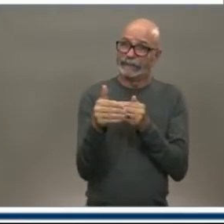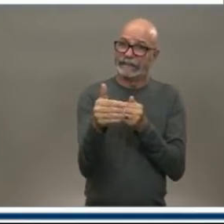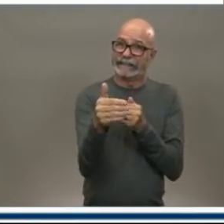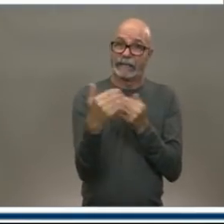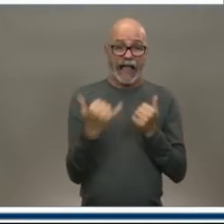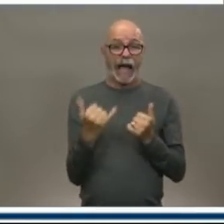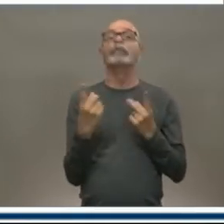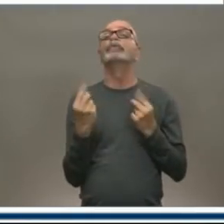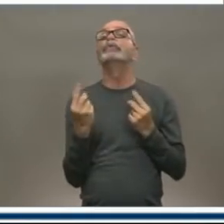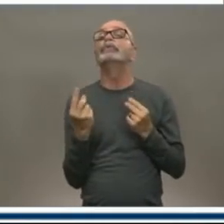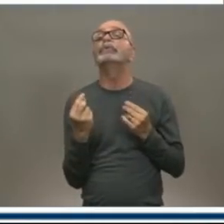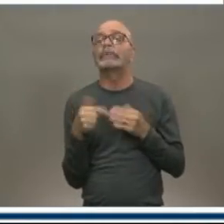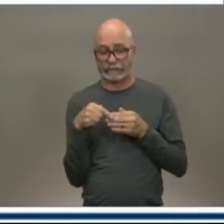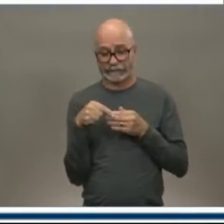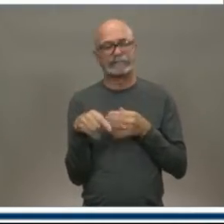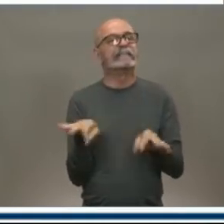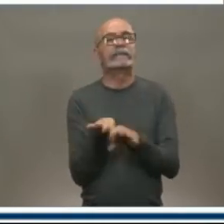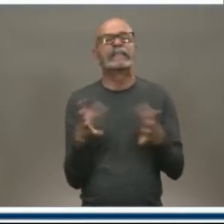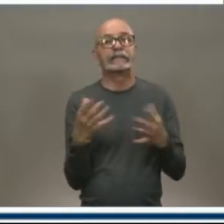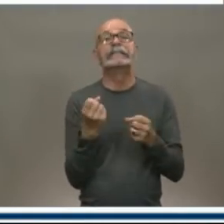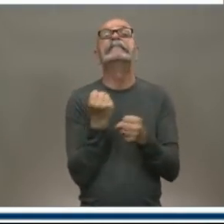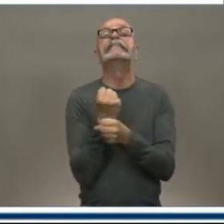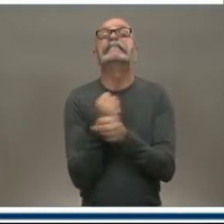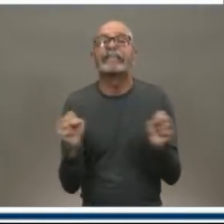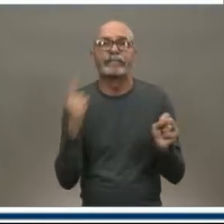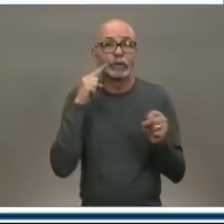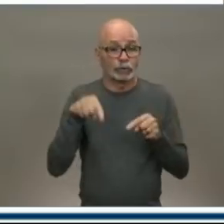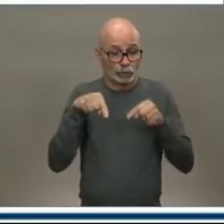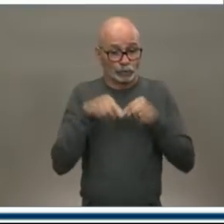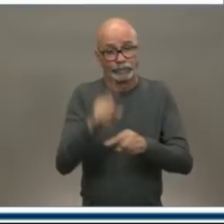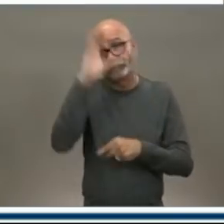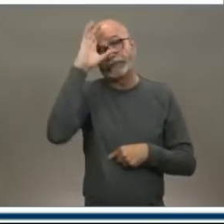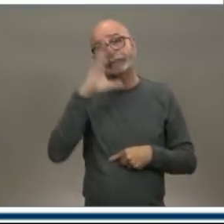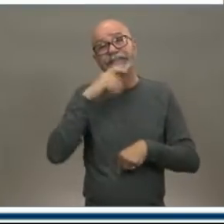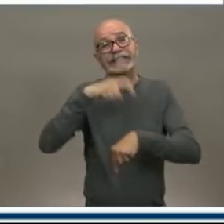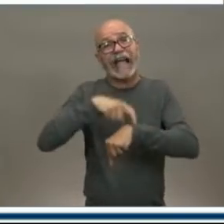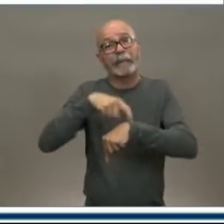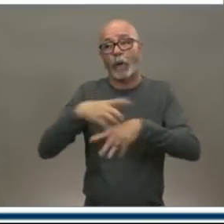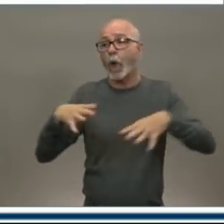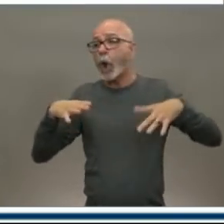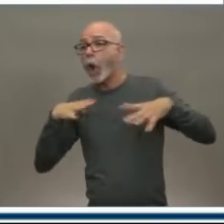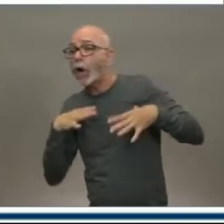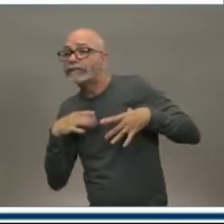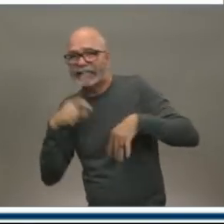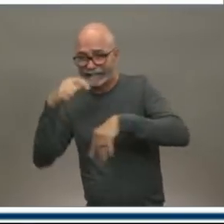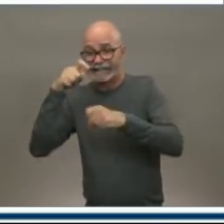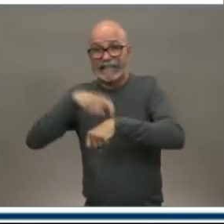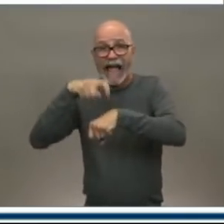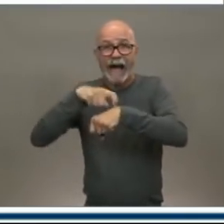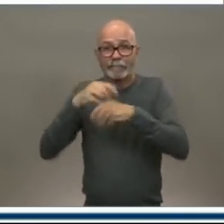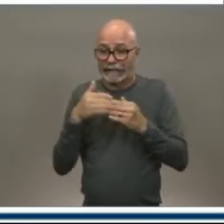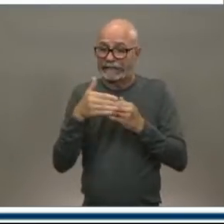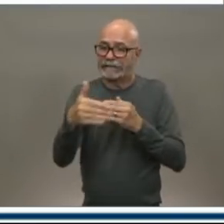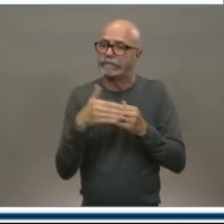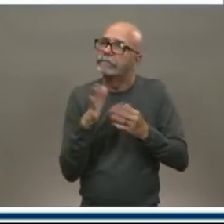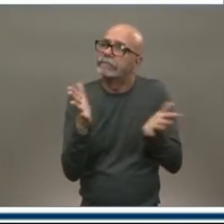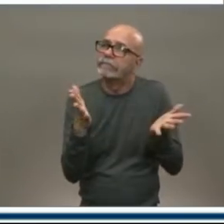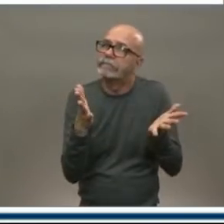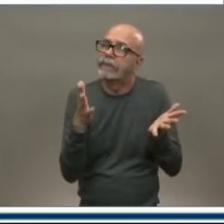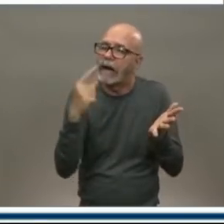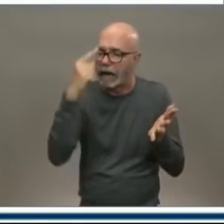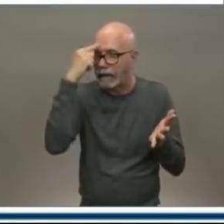And the next few weeks are critically important. So for our collective health and well-being,